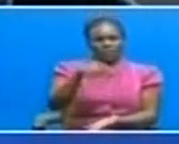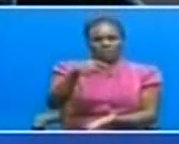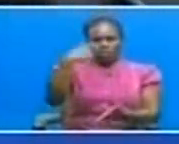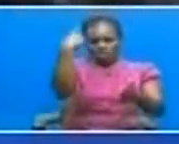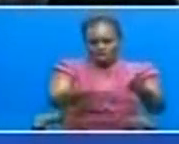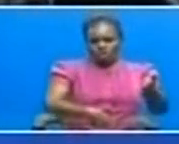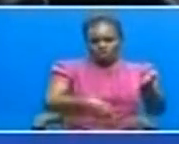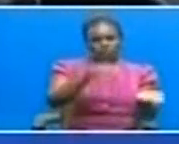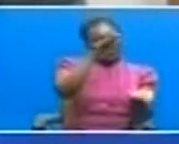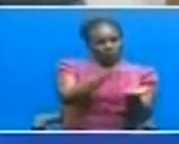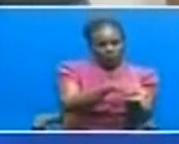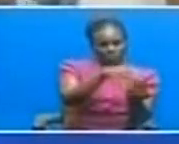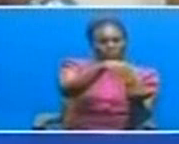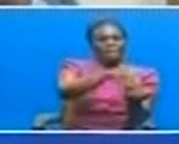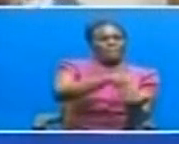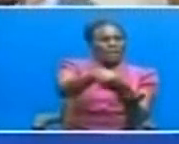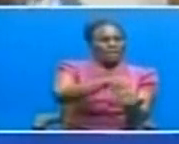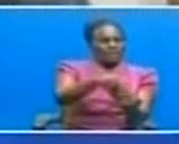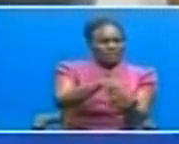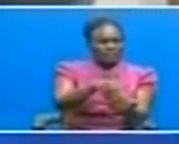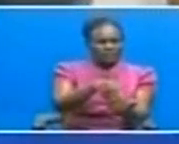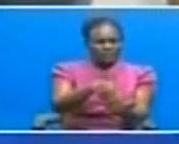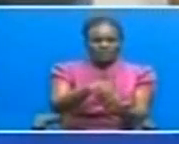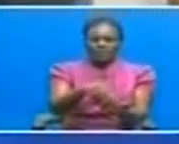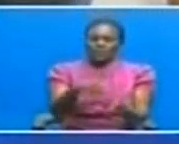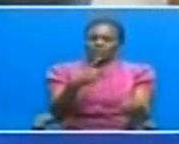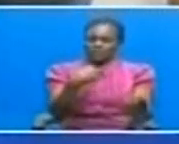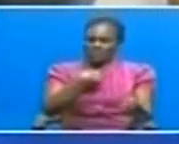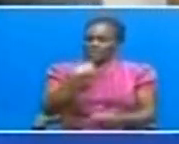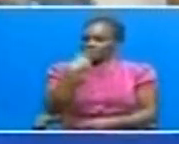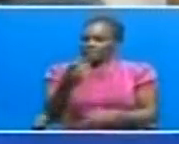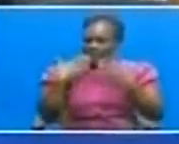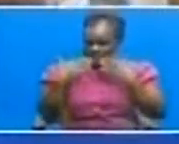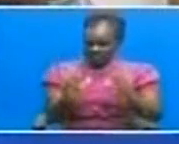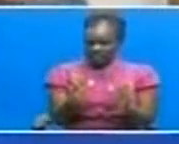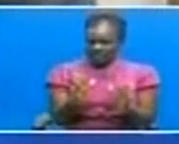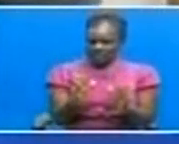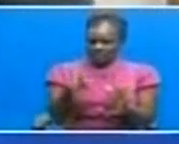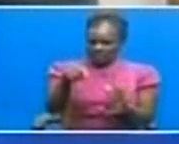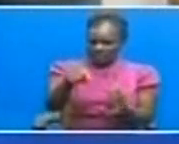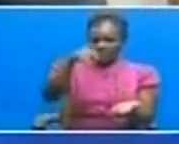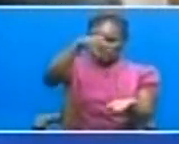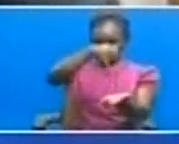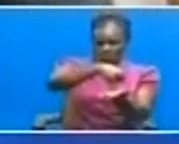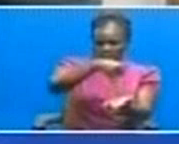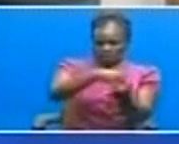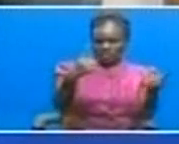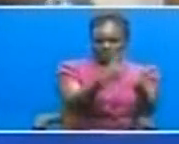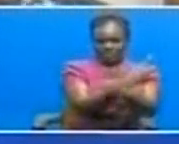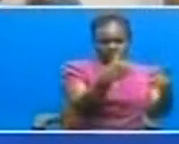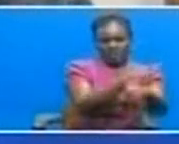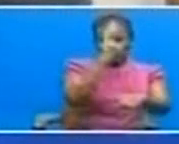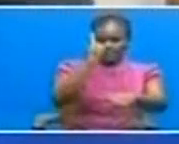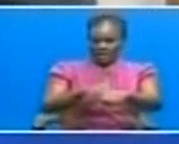kama tuteremushie mabati. Waziri Yada na vile nimesema amekuwa akihusika na mambo haya na nafikiri